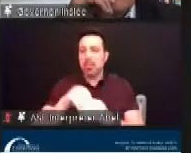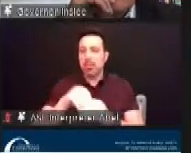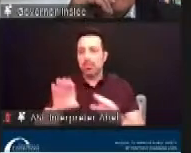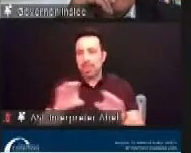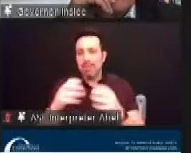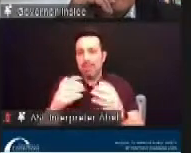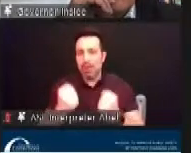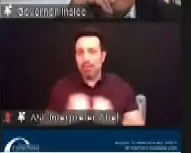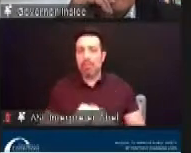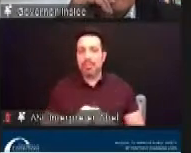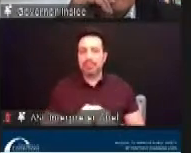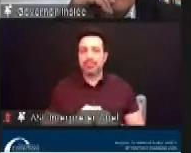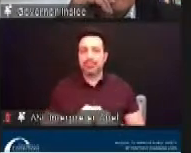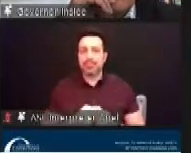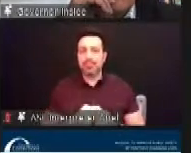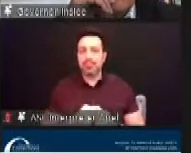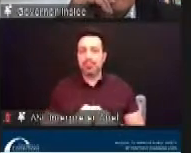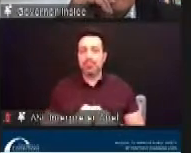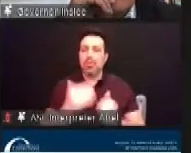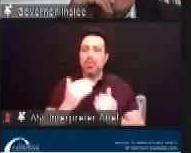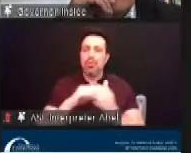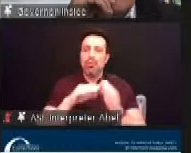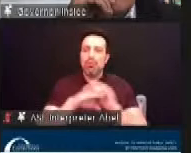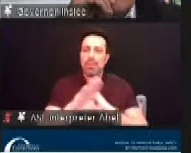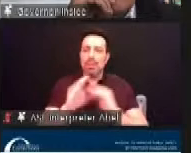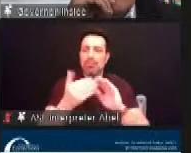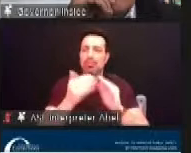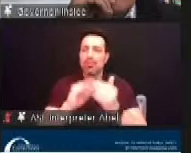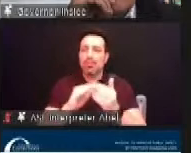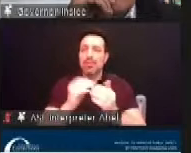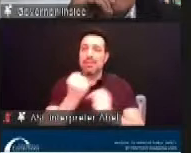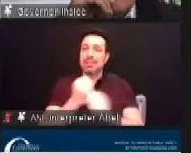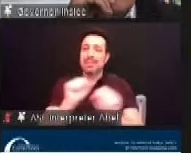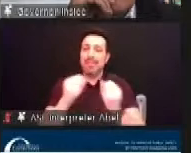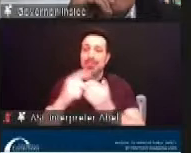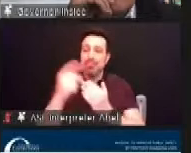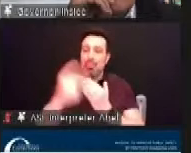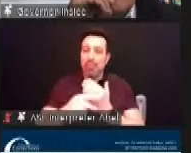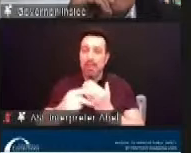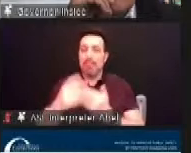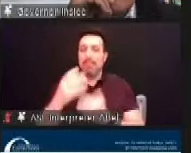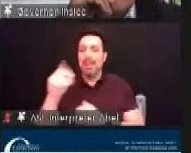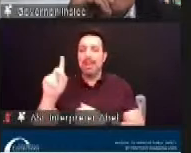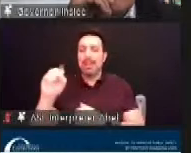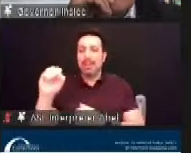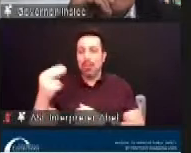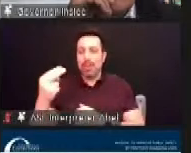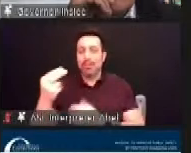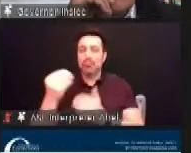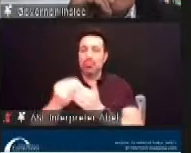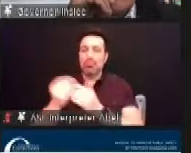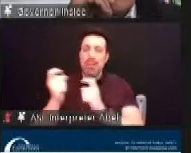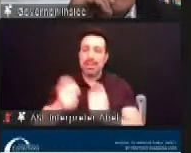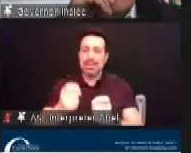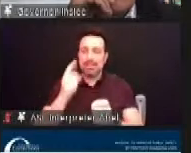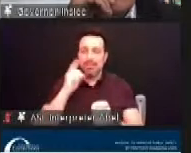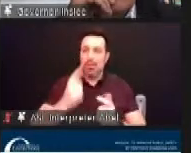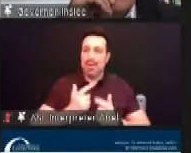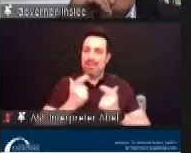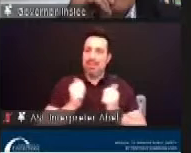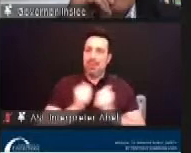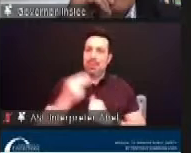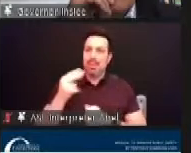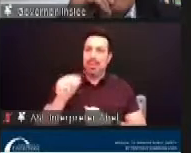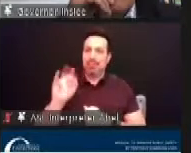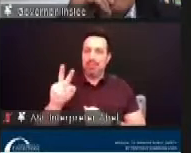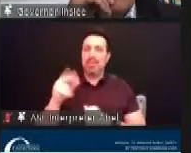health. The Reentry Community Safety Program and the DOH grants for living with HIV